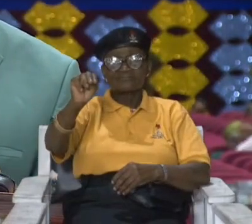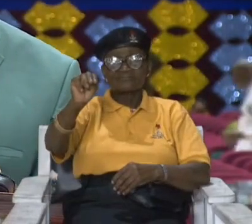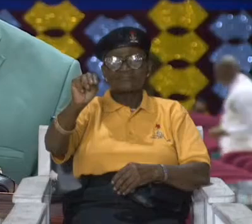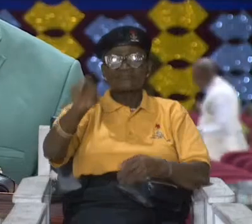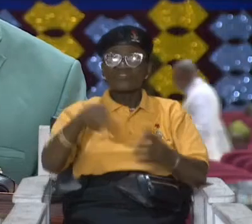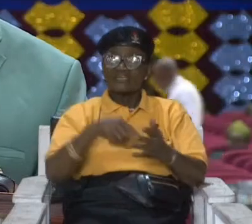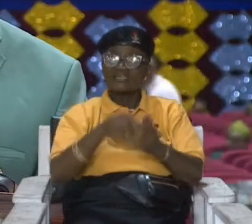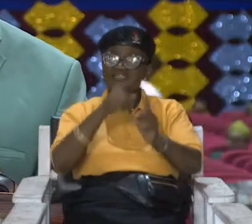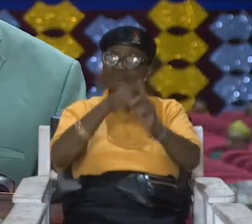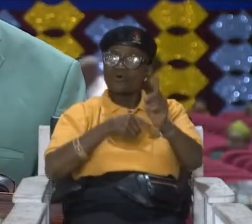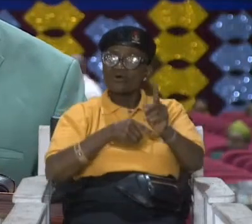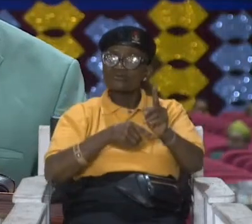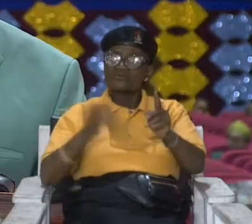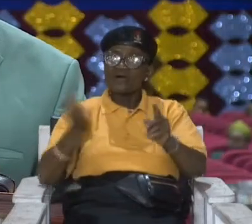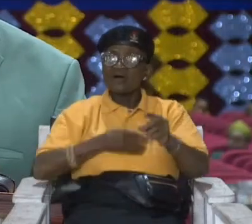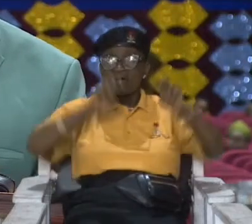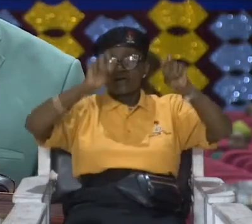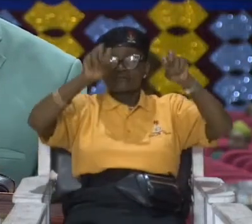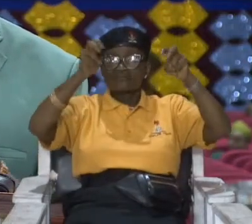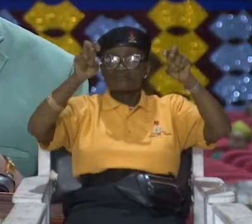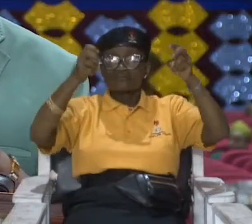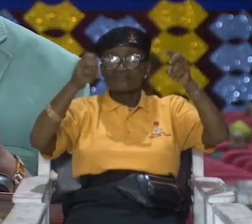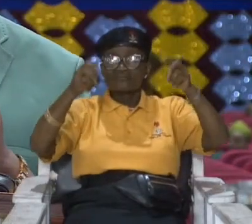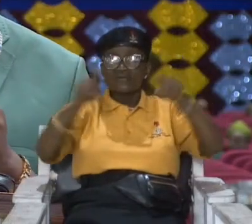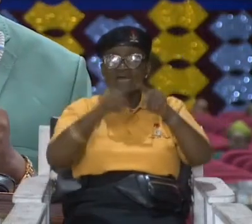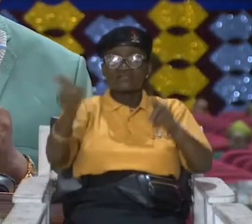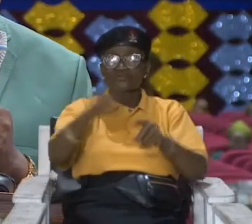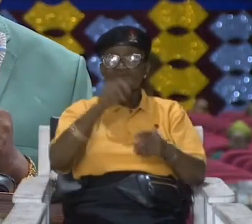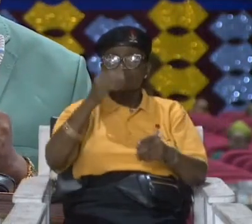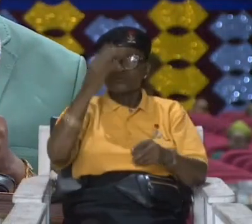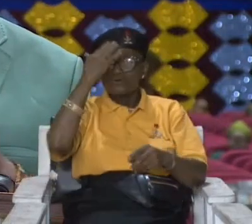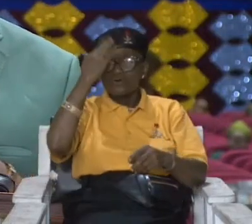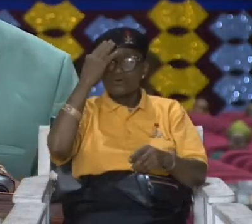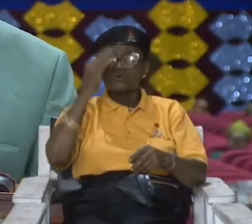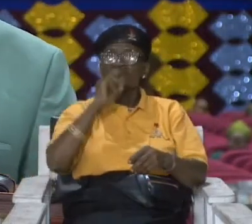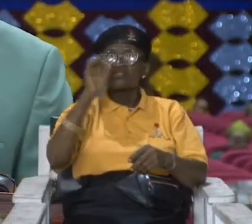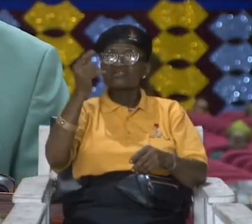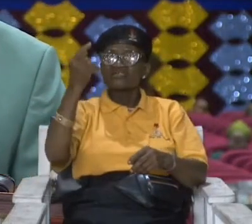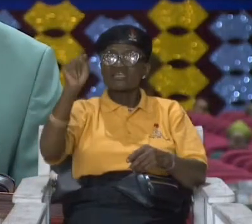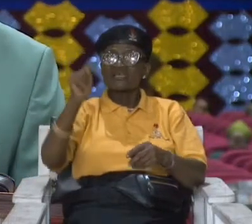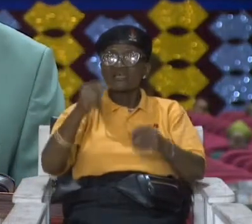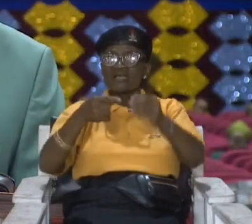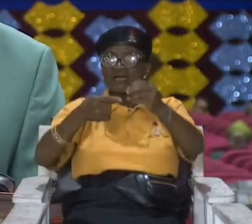This month our theme, as you know, is the rod of fire.